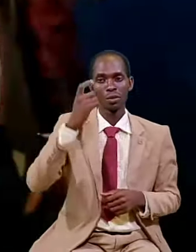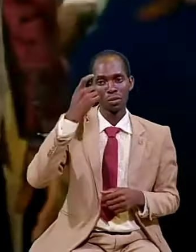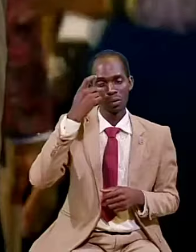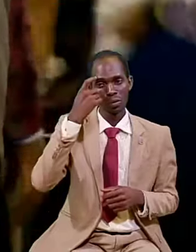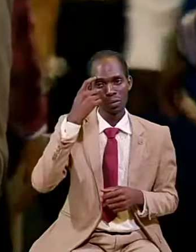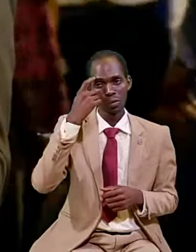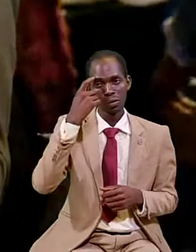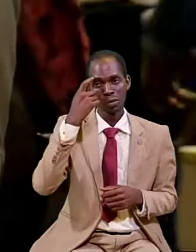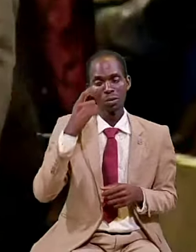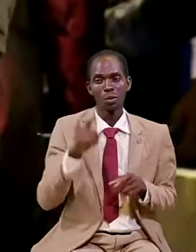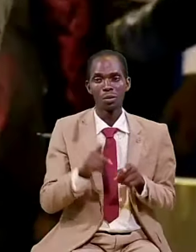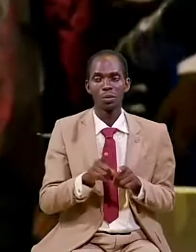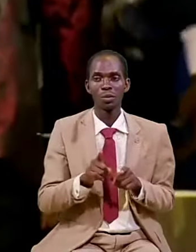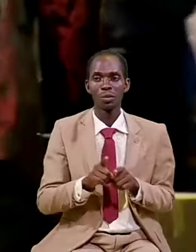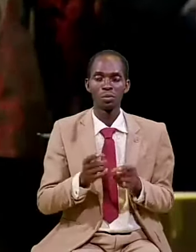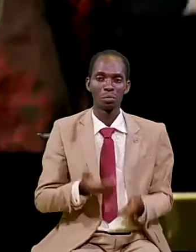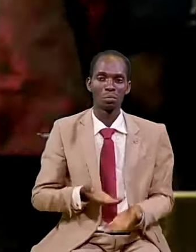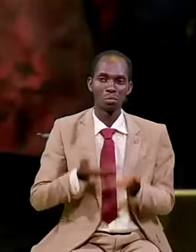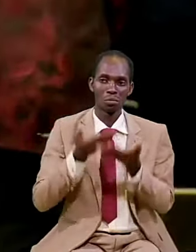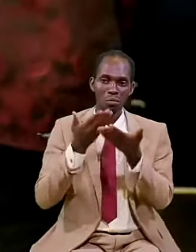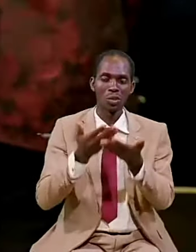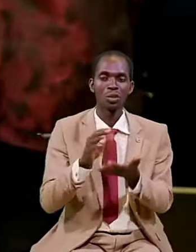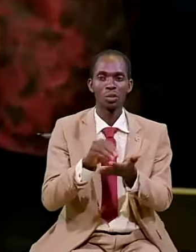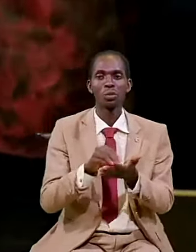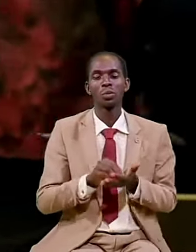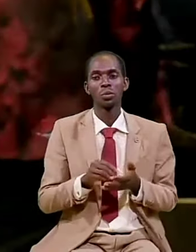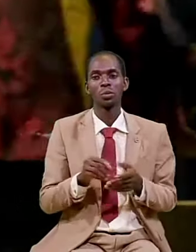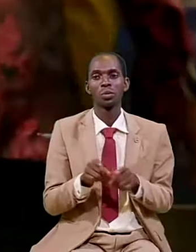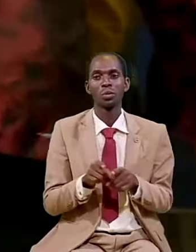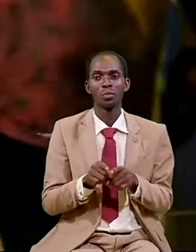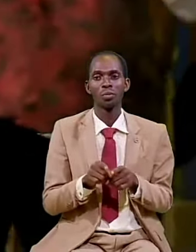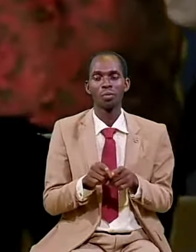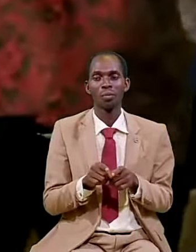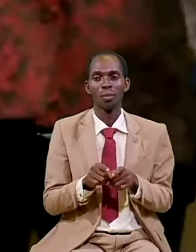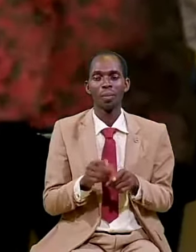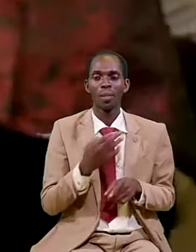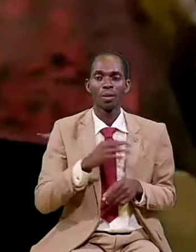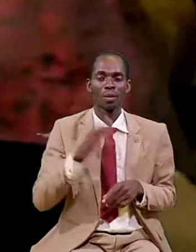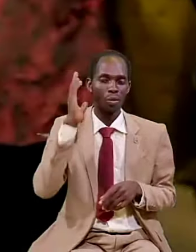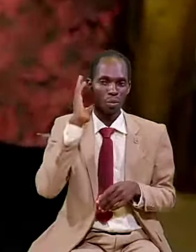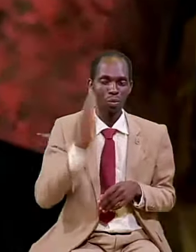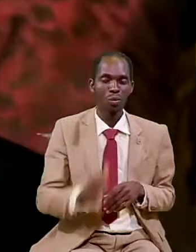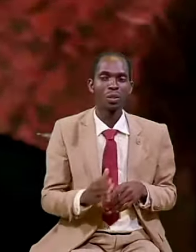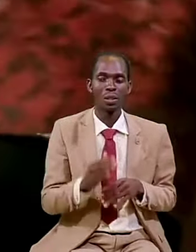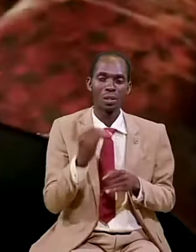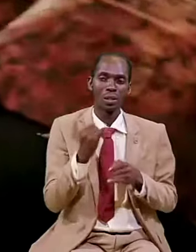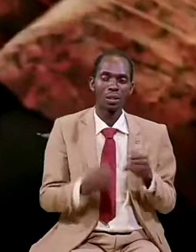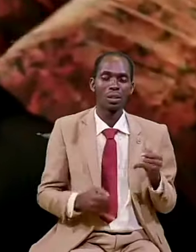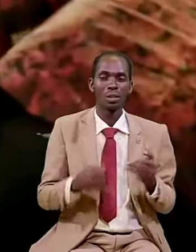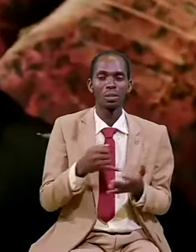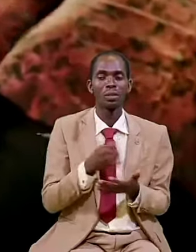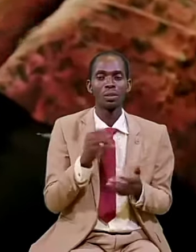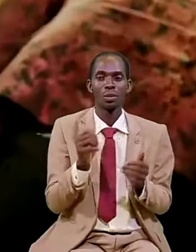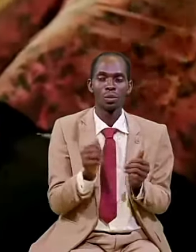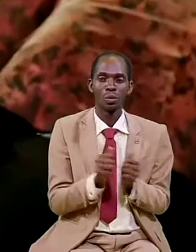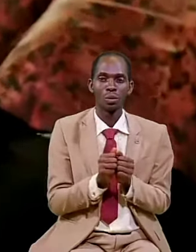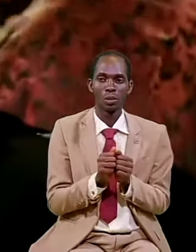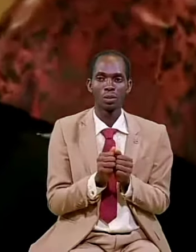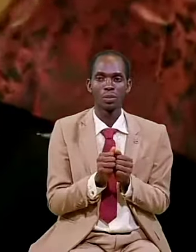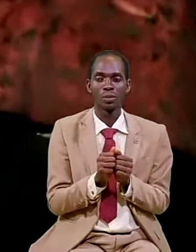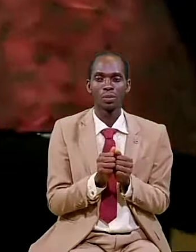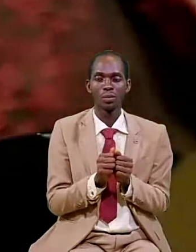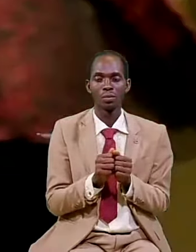his presentation. Of course he will crown it up and round it up, then our father